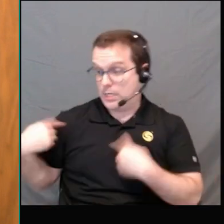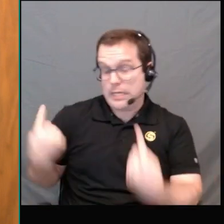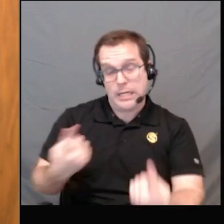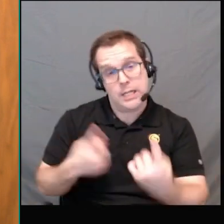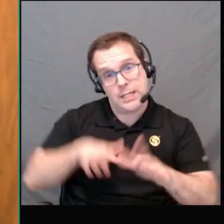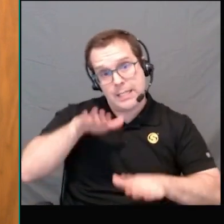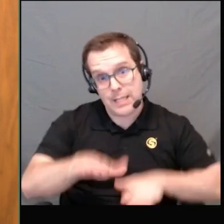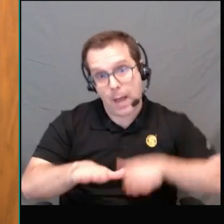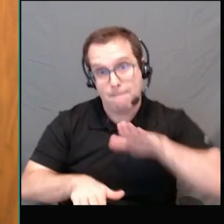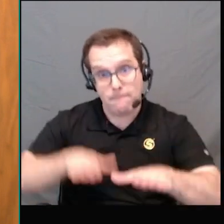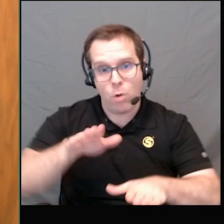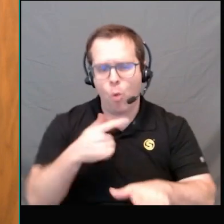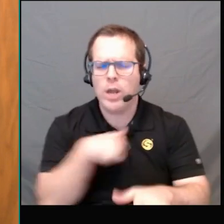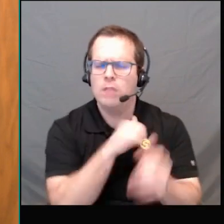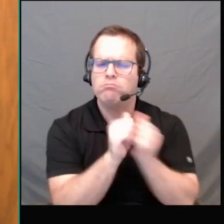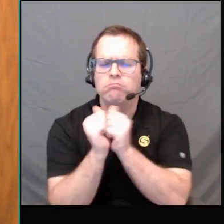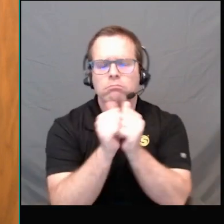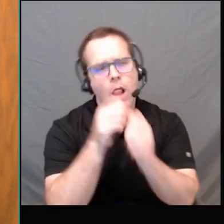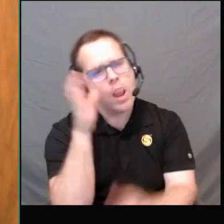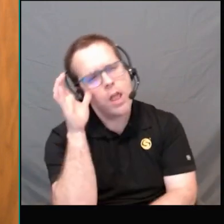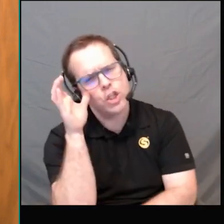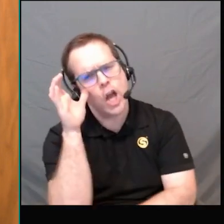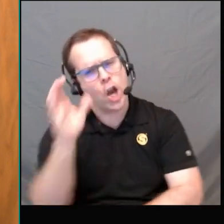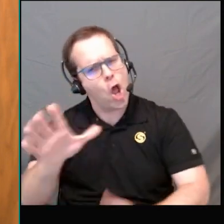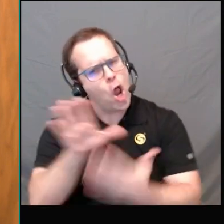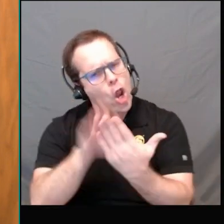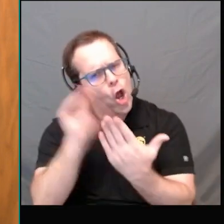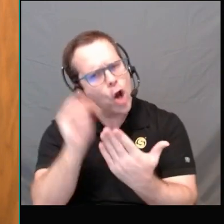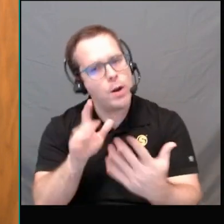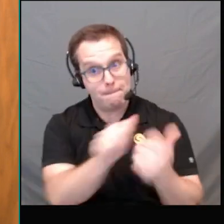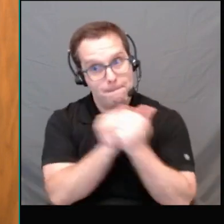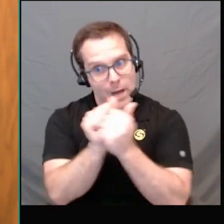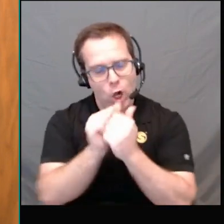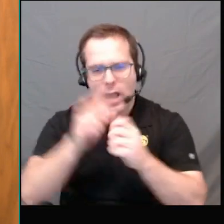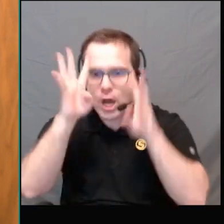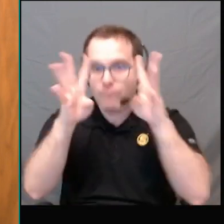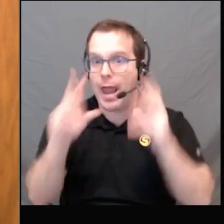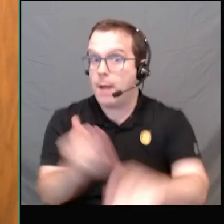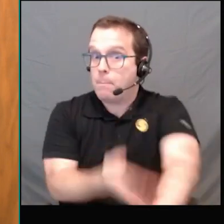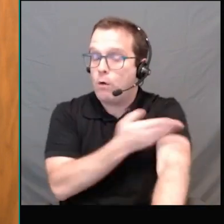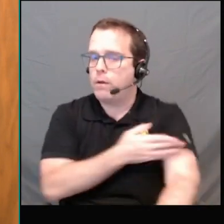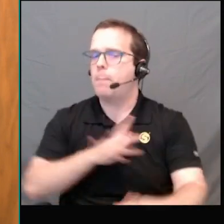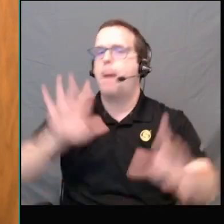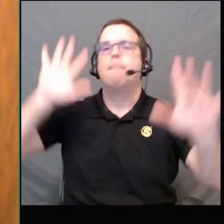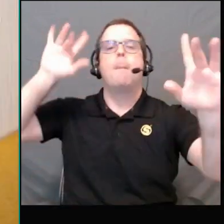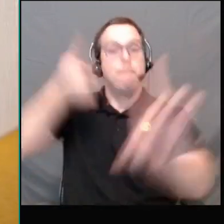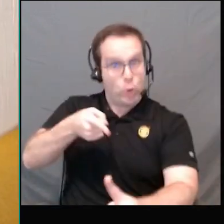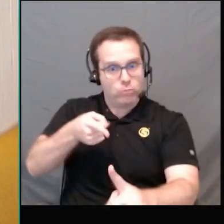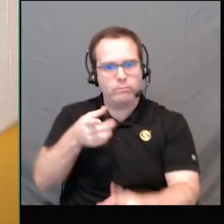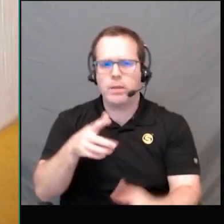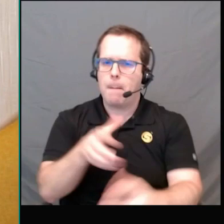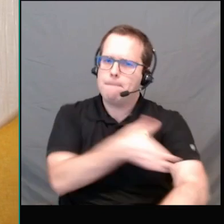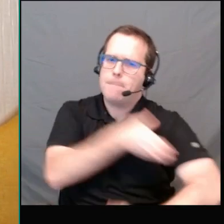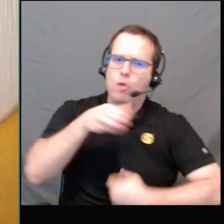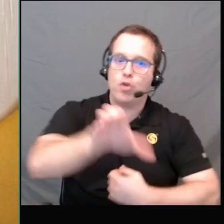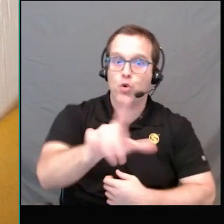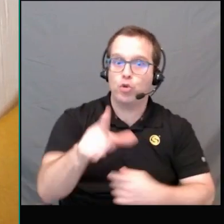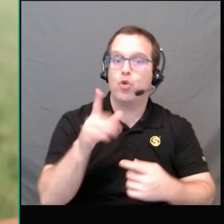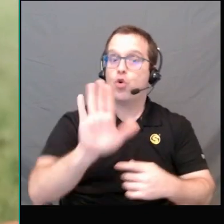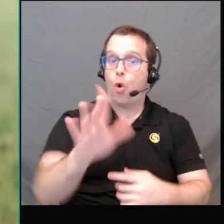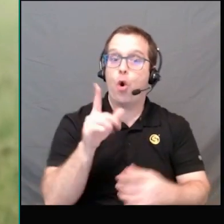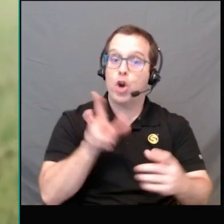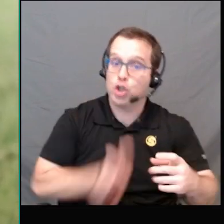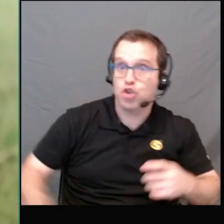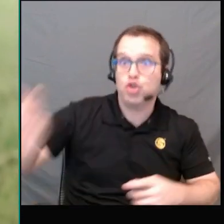and learn, to build, innovate, and improve, and ultimately, to empower you to achieve your dreams. This year, it